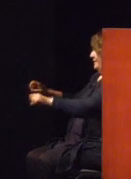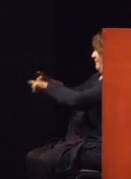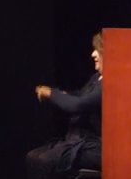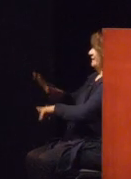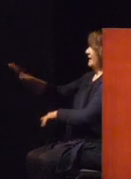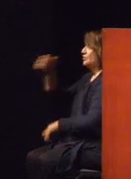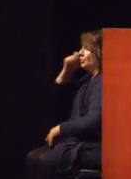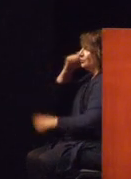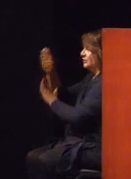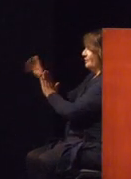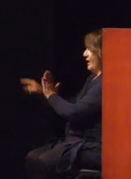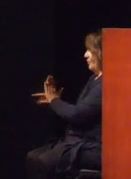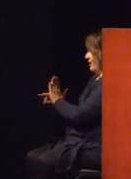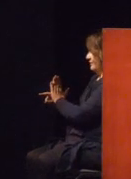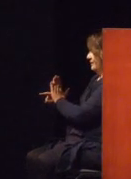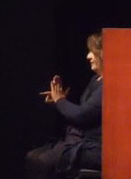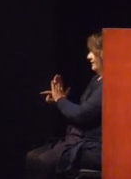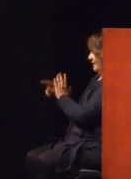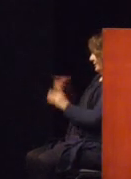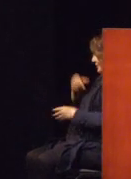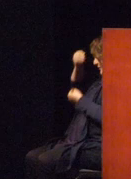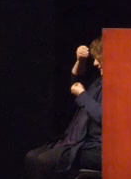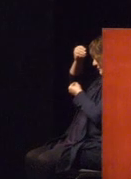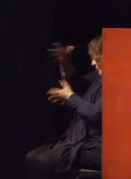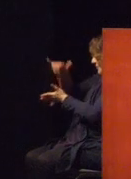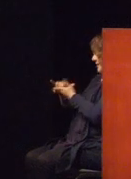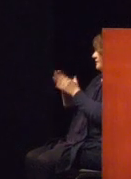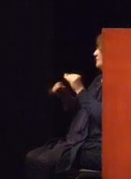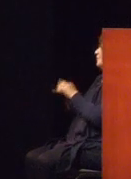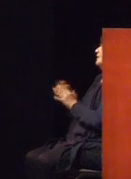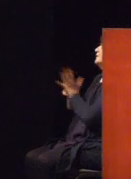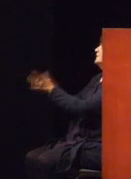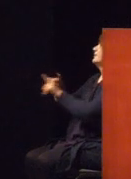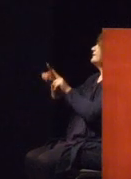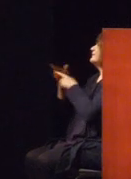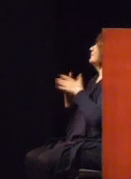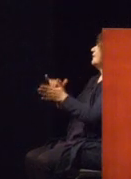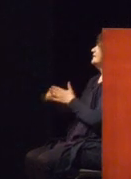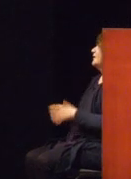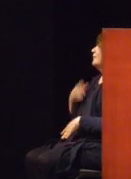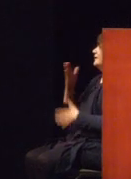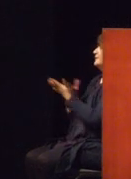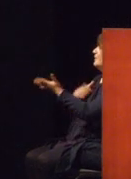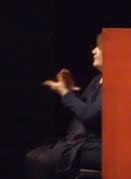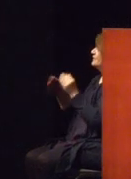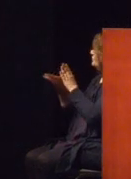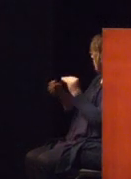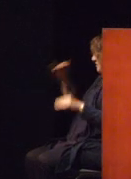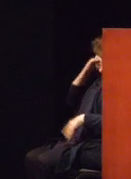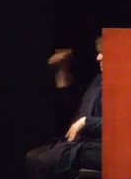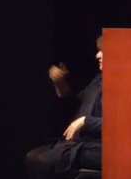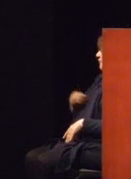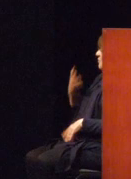background. And so I share this to point out the ways in which whiteness is part of my story. And if you're